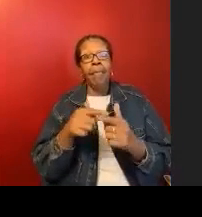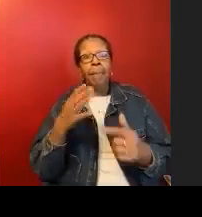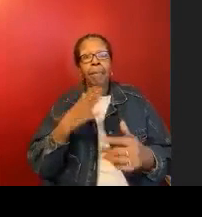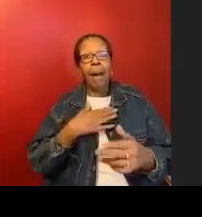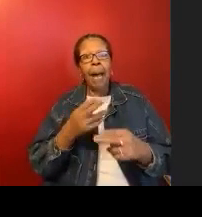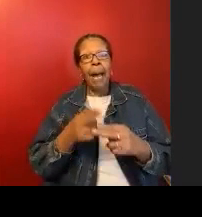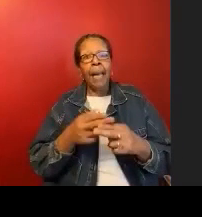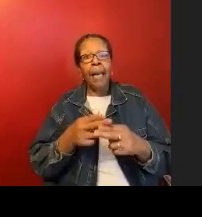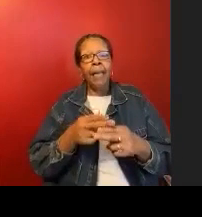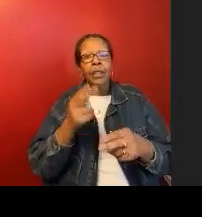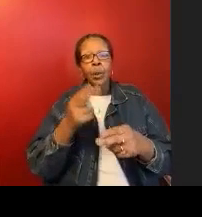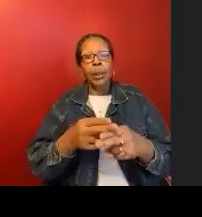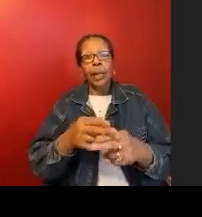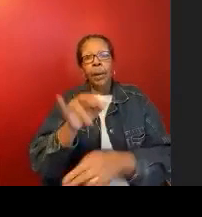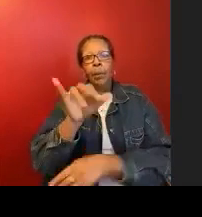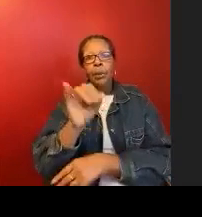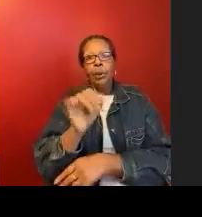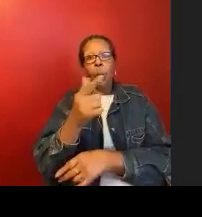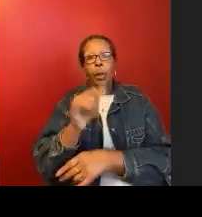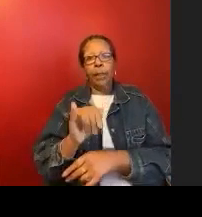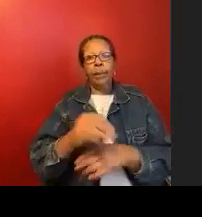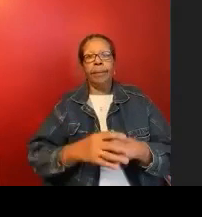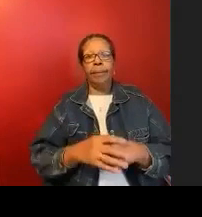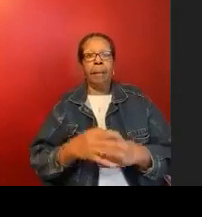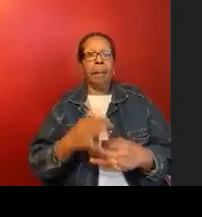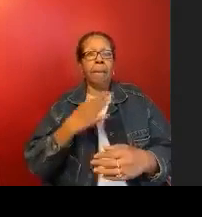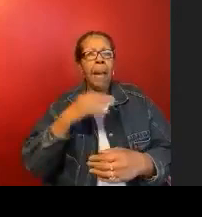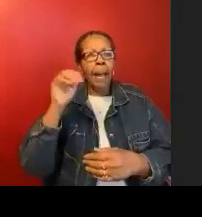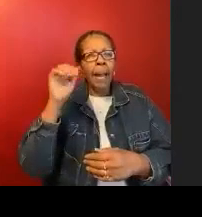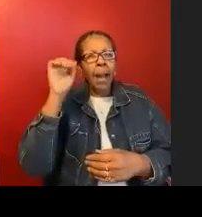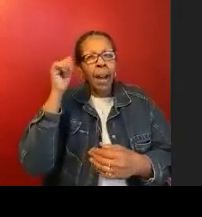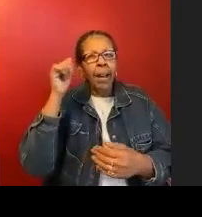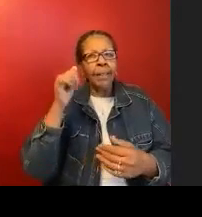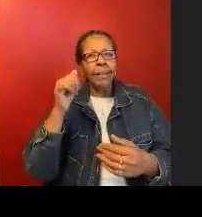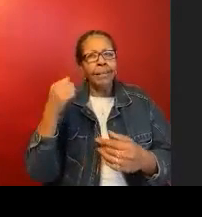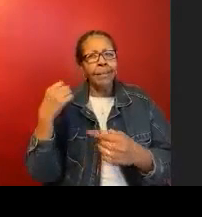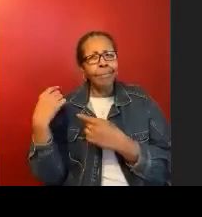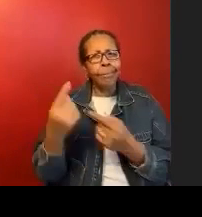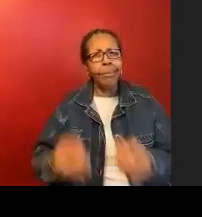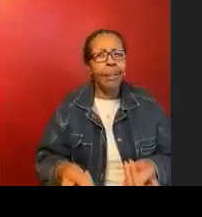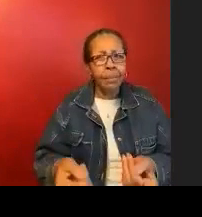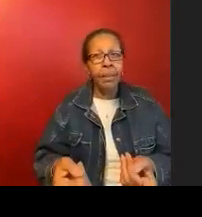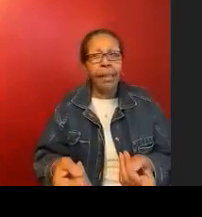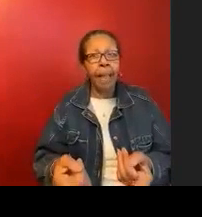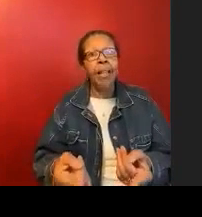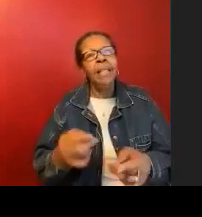me Yogi, okay? She calls me Yogi until this day. Did you guys have nicknames?